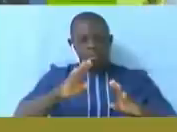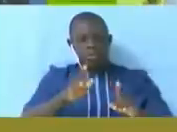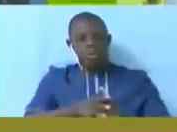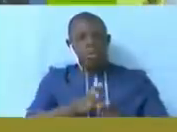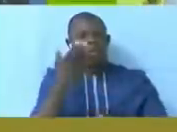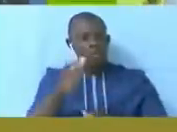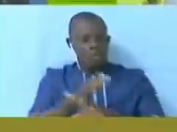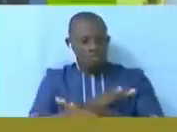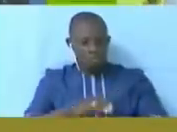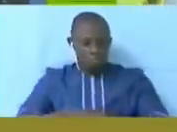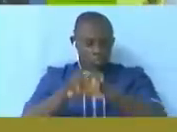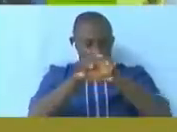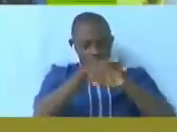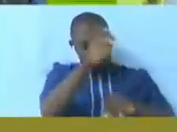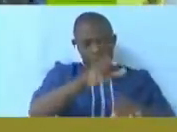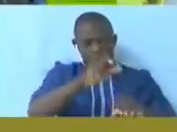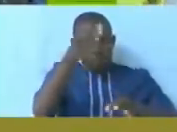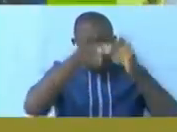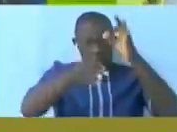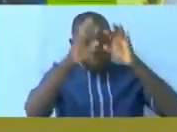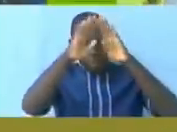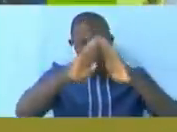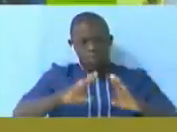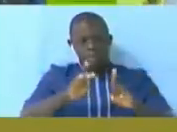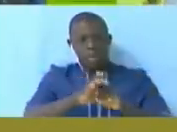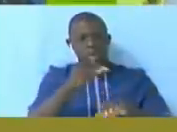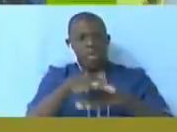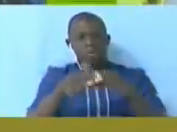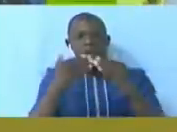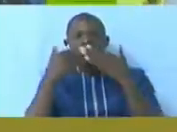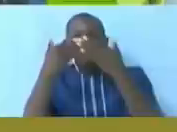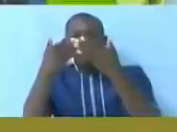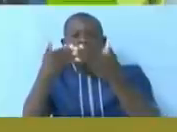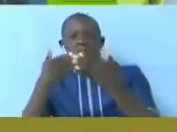When they were taking him, they did not notify the